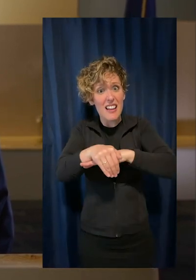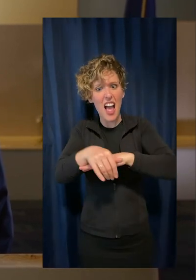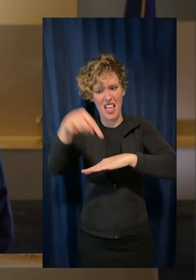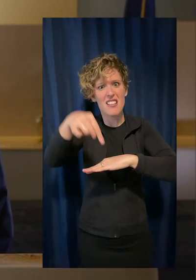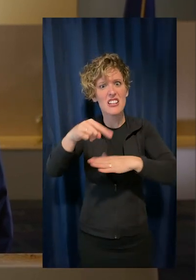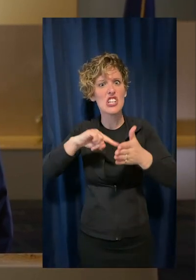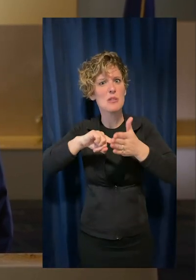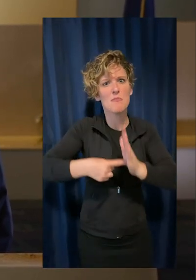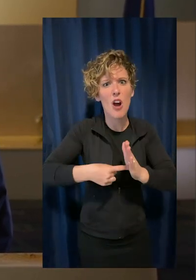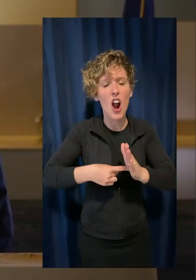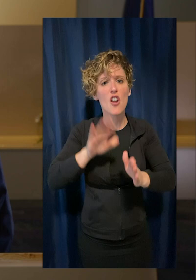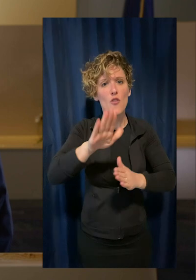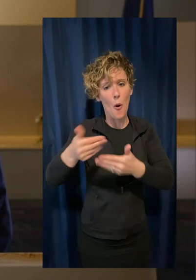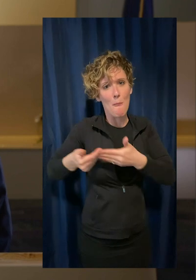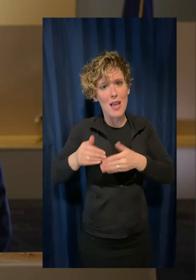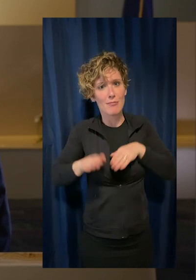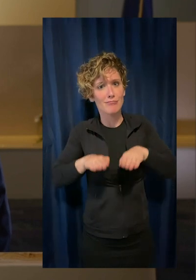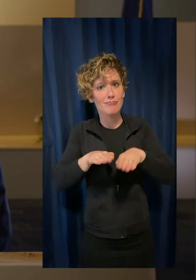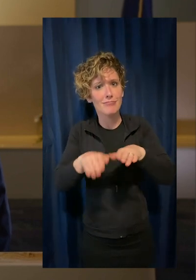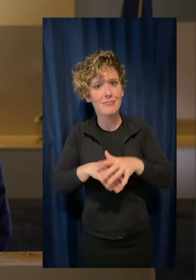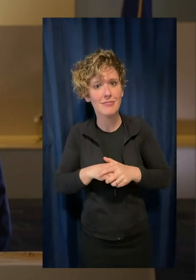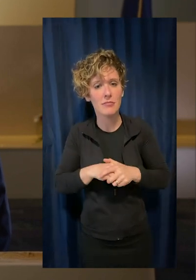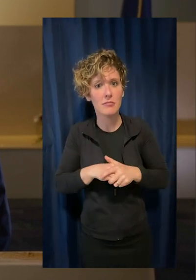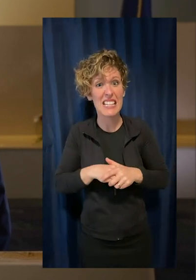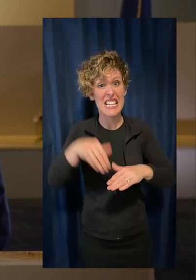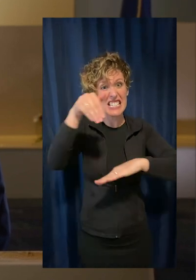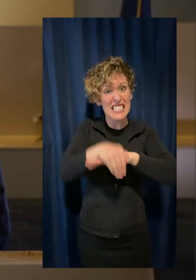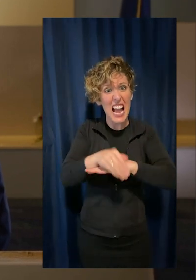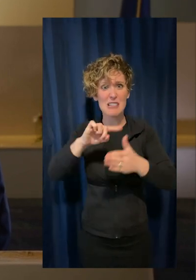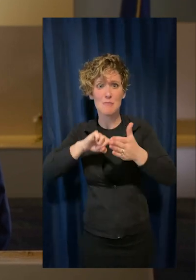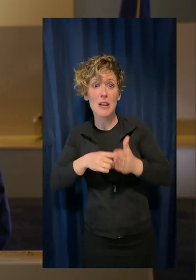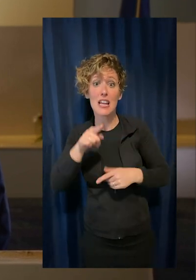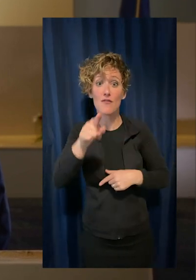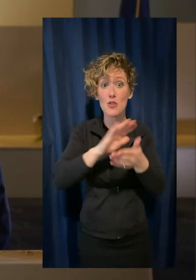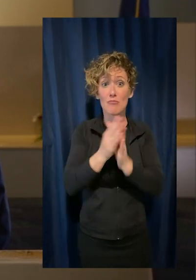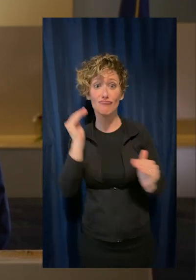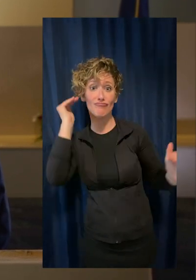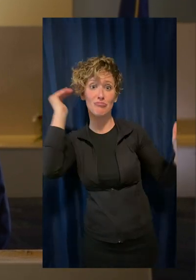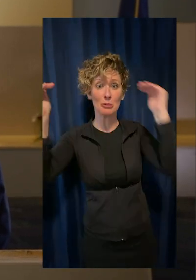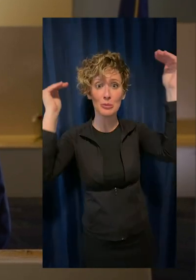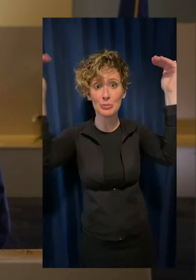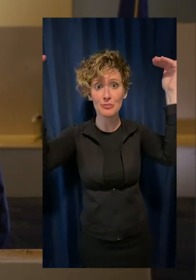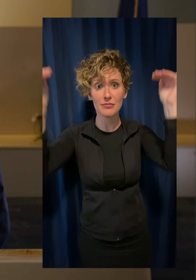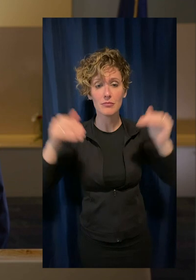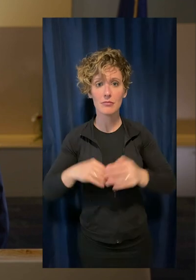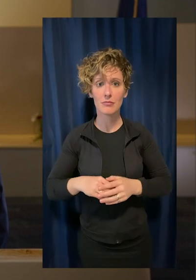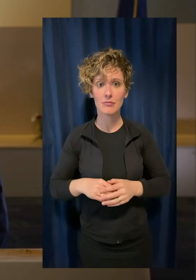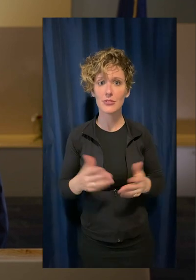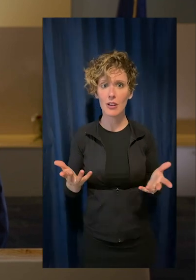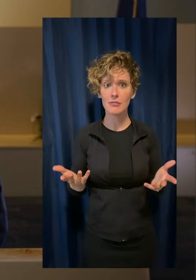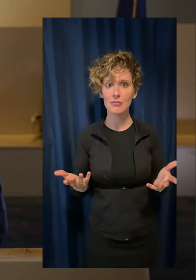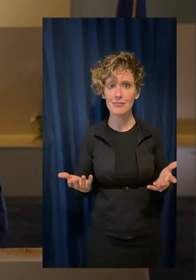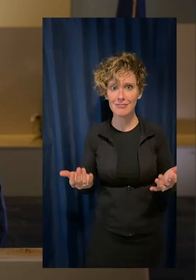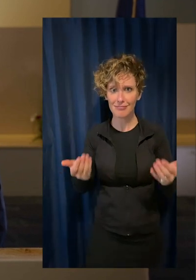is also the beginning of being grown up. Therefore, tonight, begin living as if you are the person that the